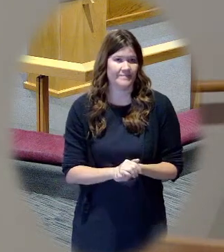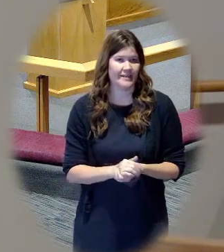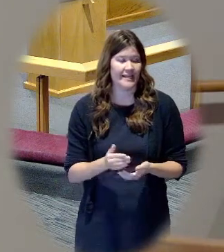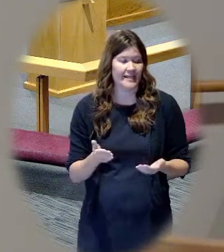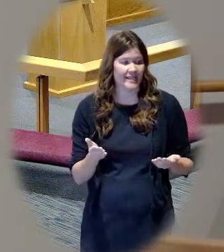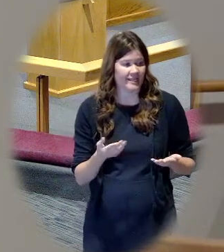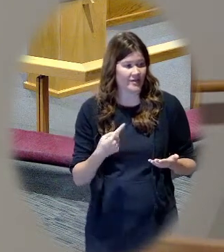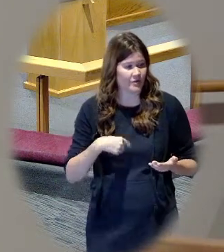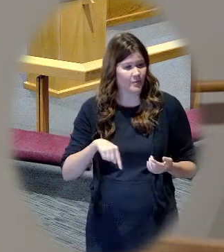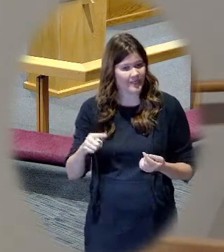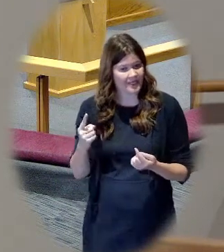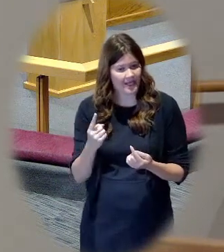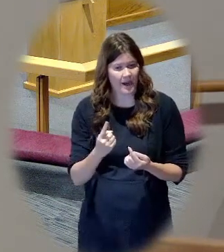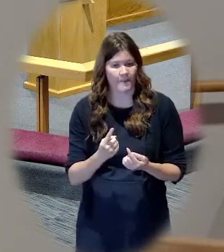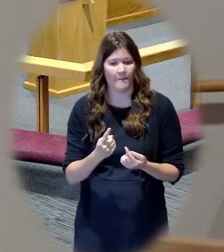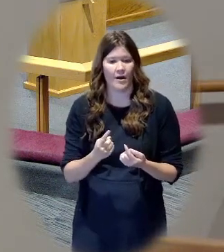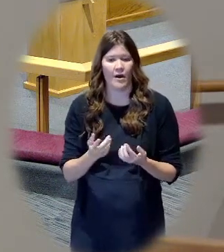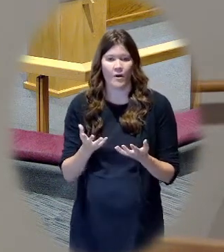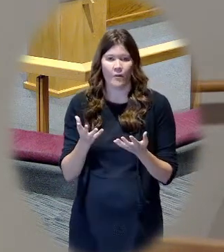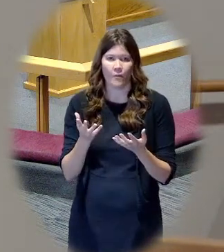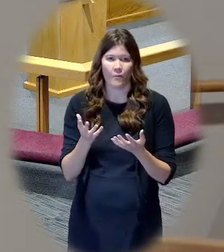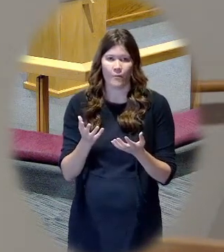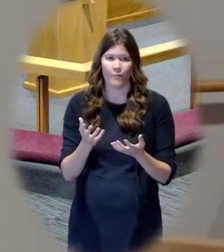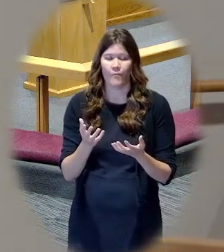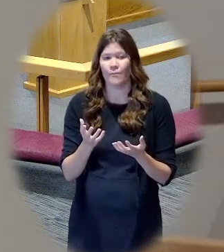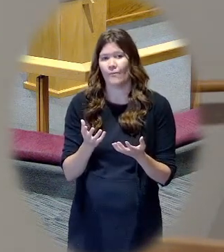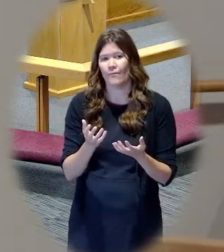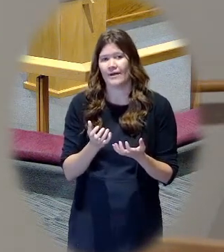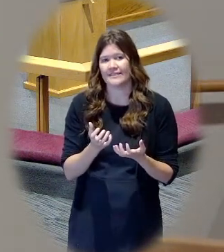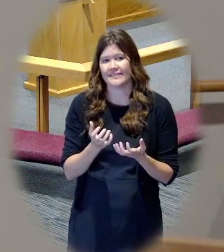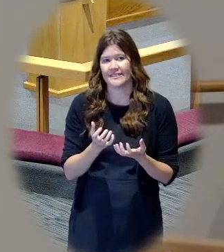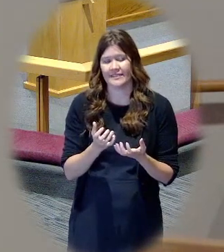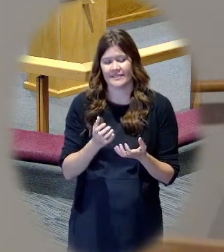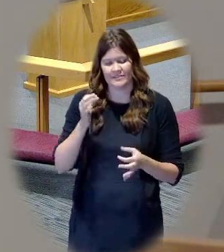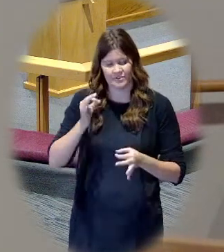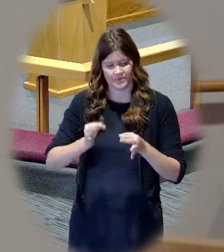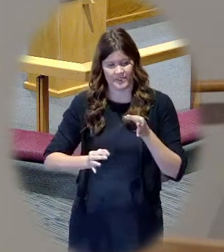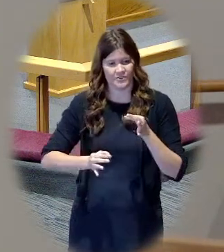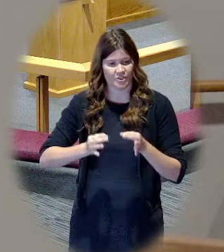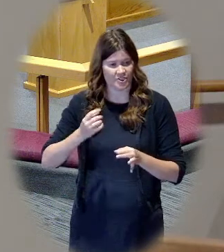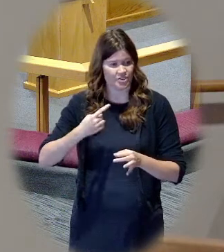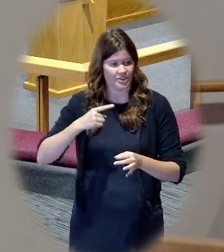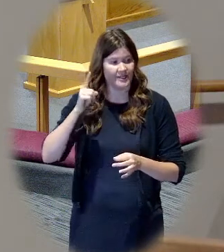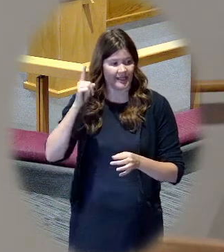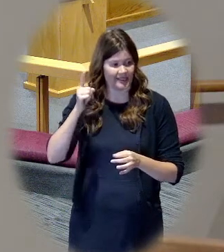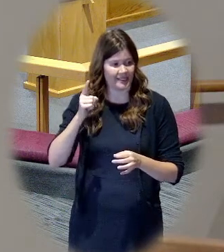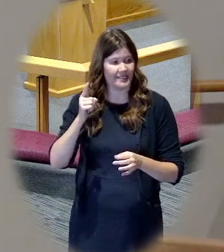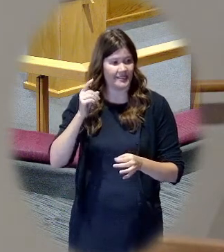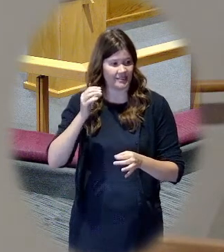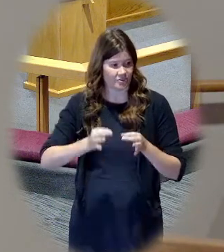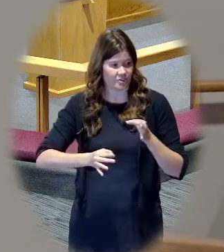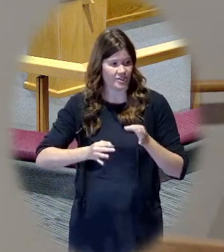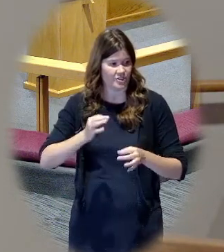Here we come seeking to be avenged, seeking to be judged, and we are not guilty.